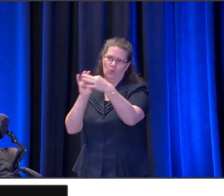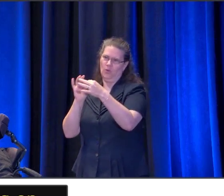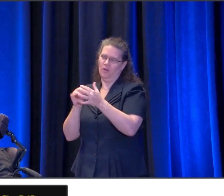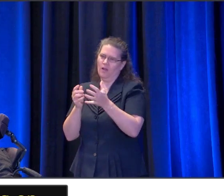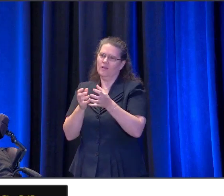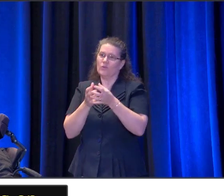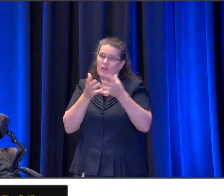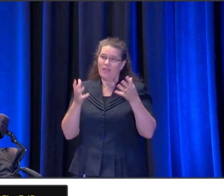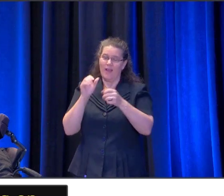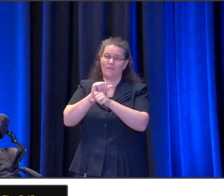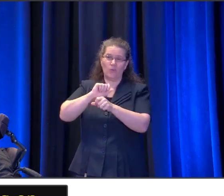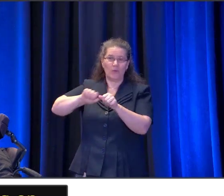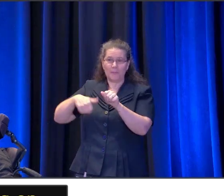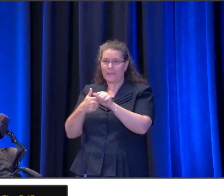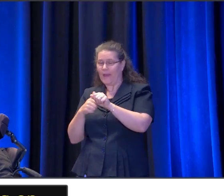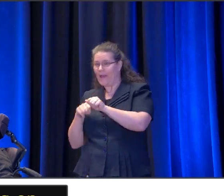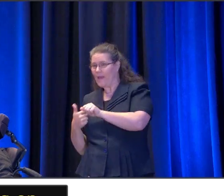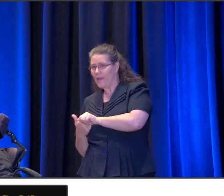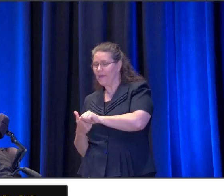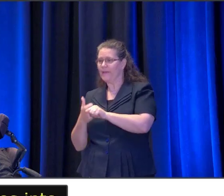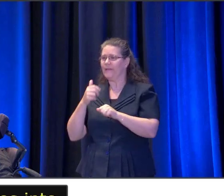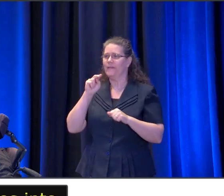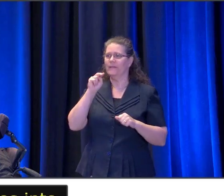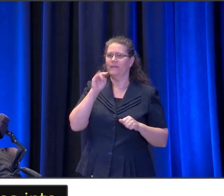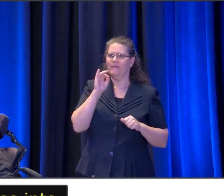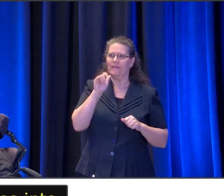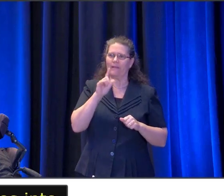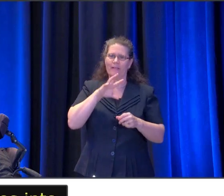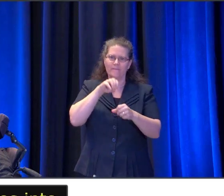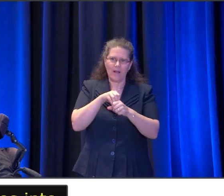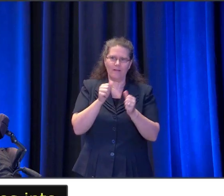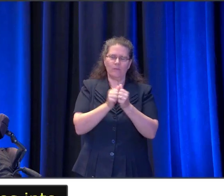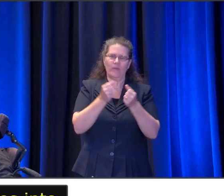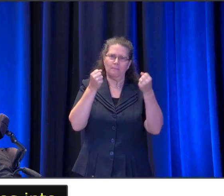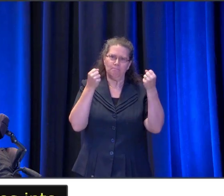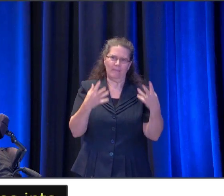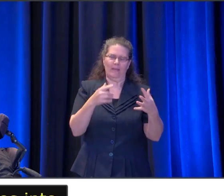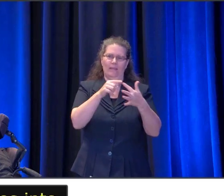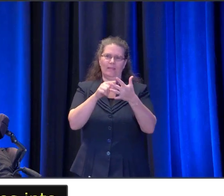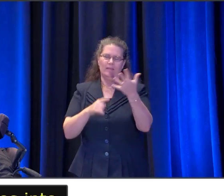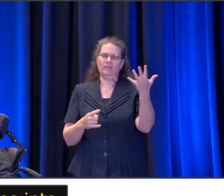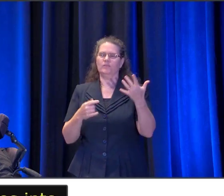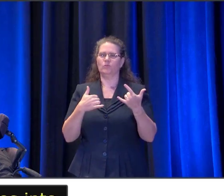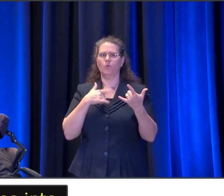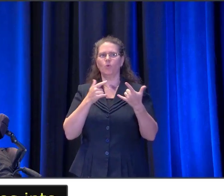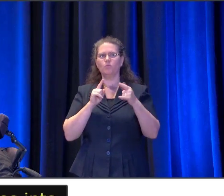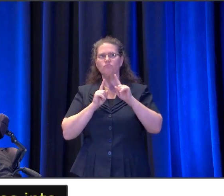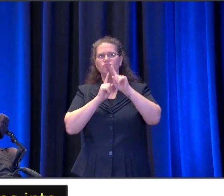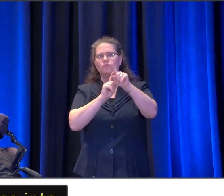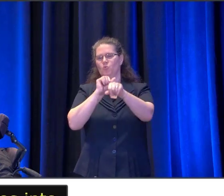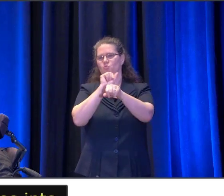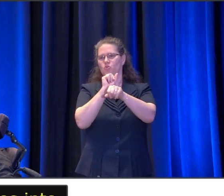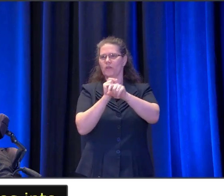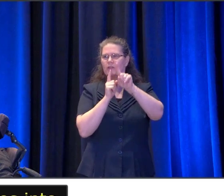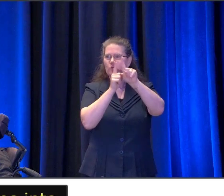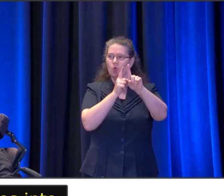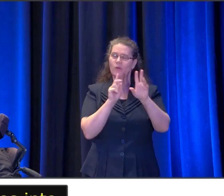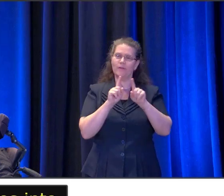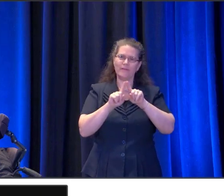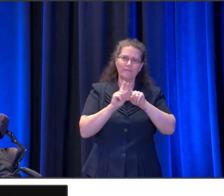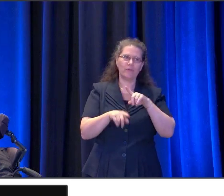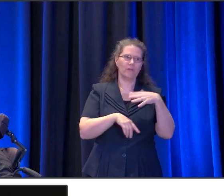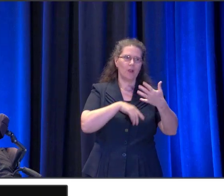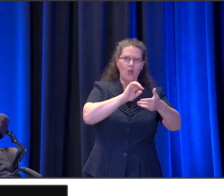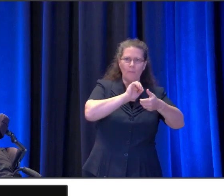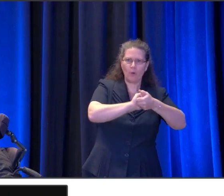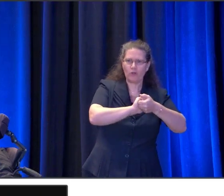goes into it. There's so many things that Nickel is involved in, is working toward, partnerships,